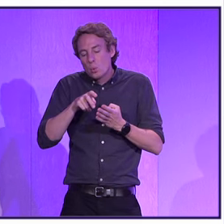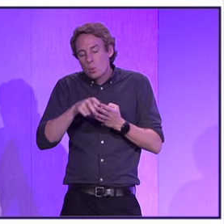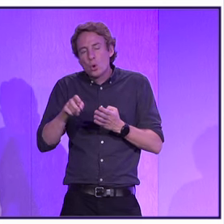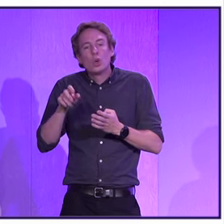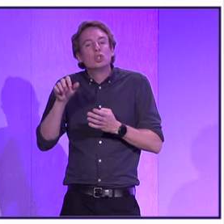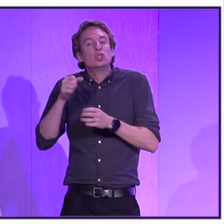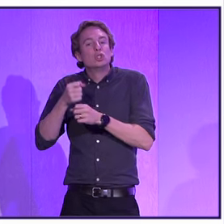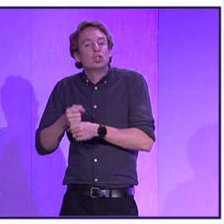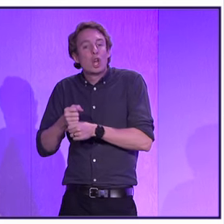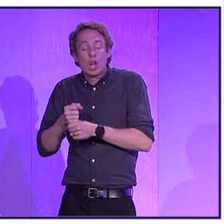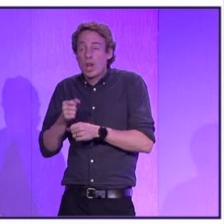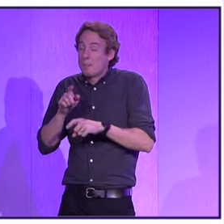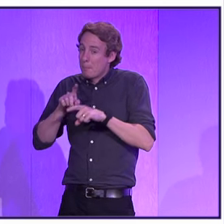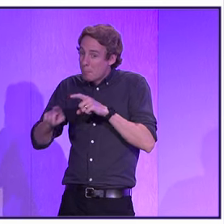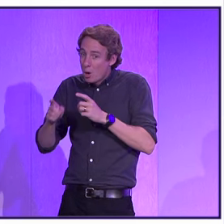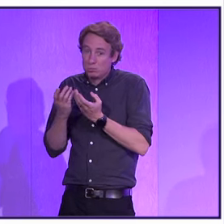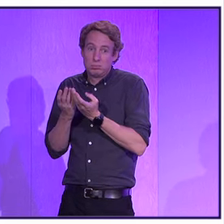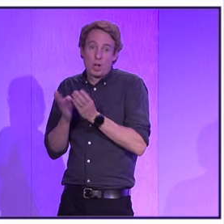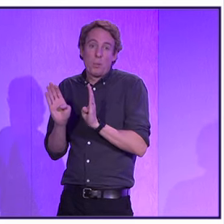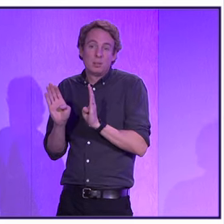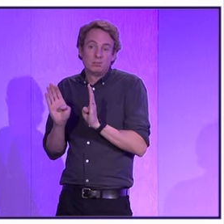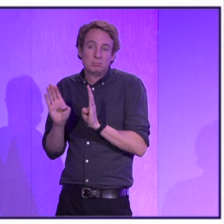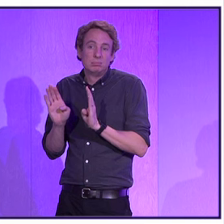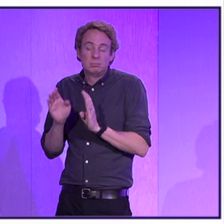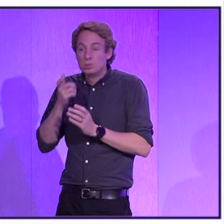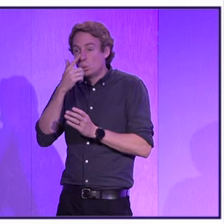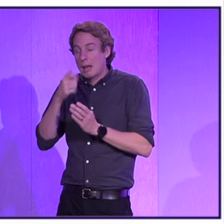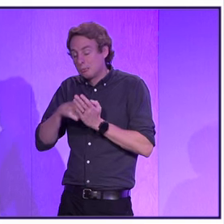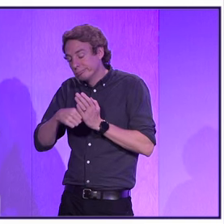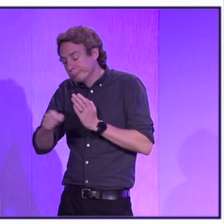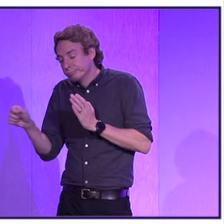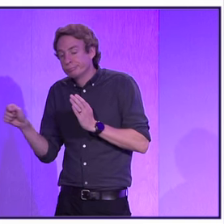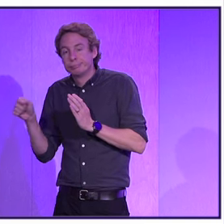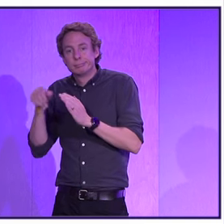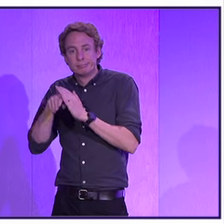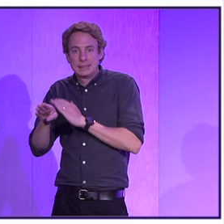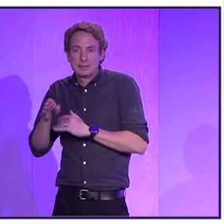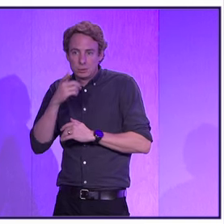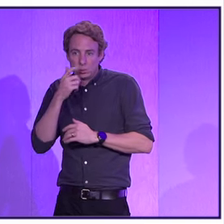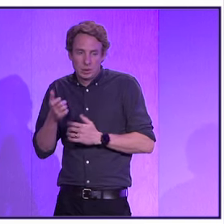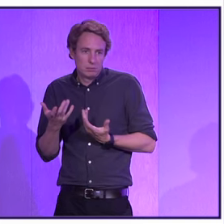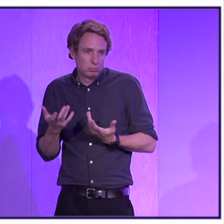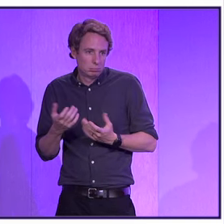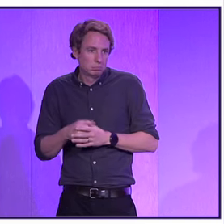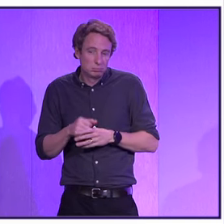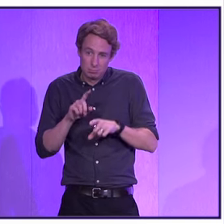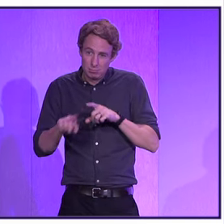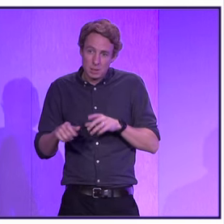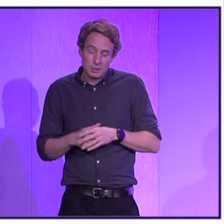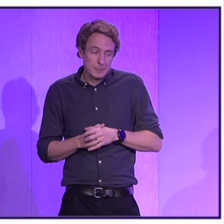door. It's quite likely that it will be open and you can just wander inside and you can have a moment to yourself.